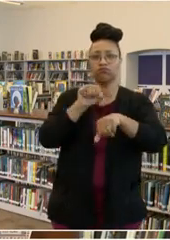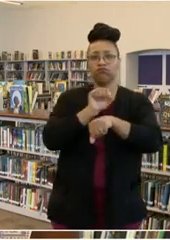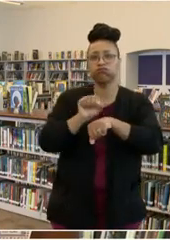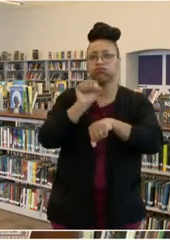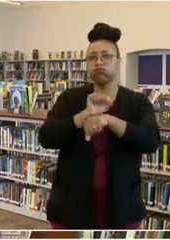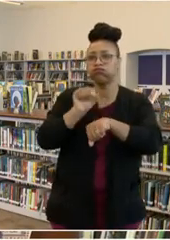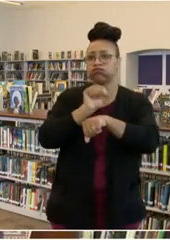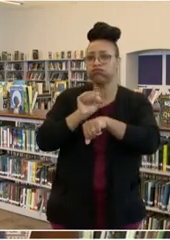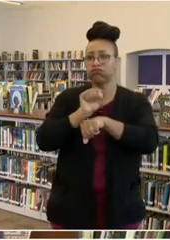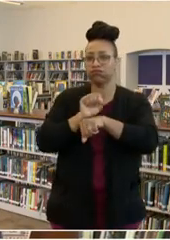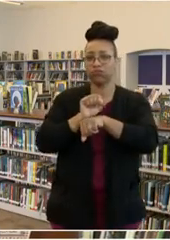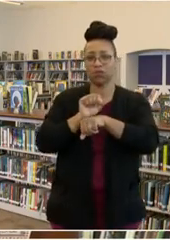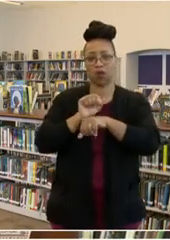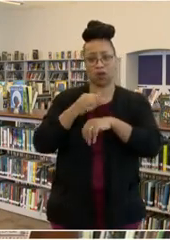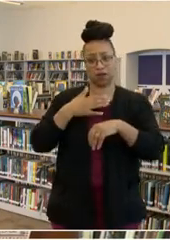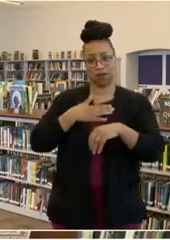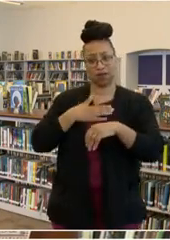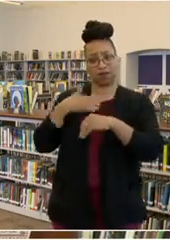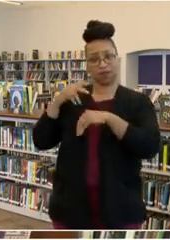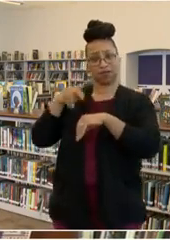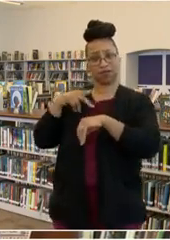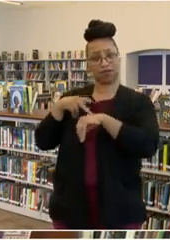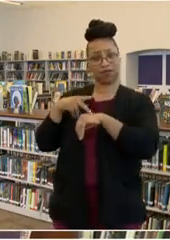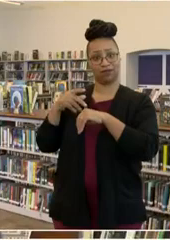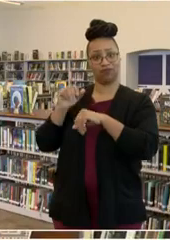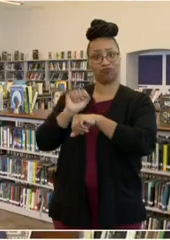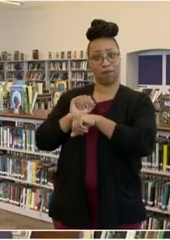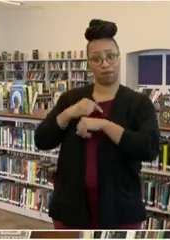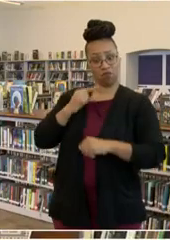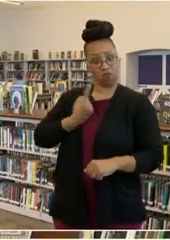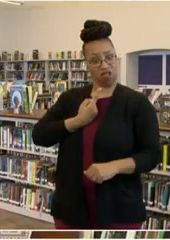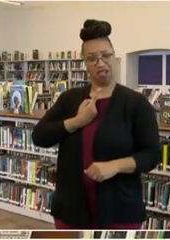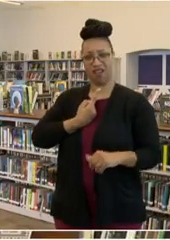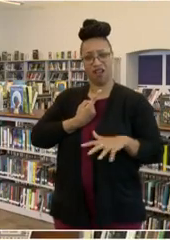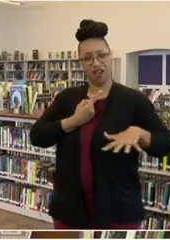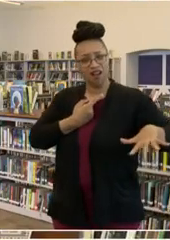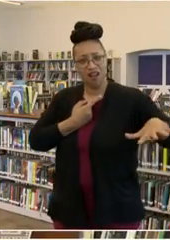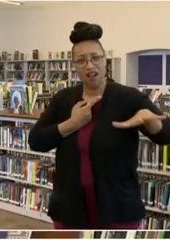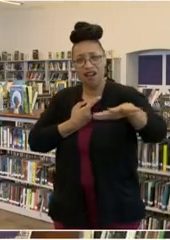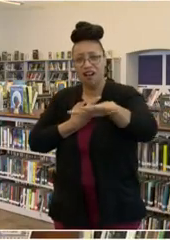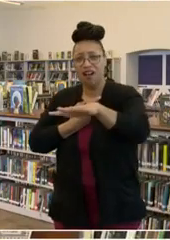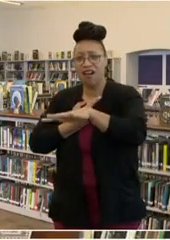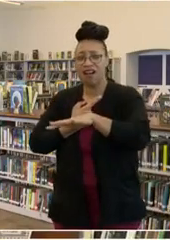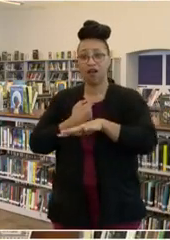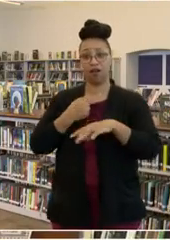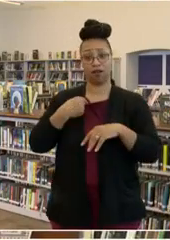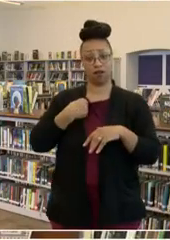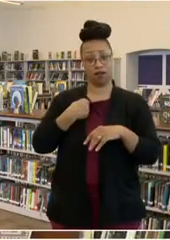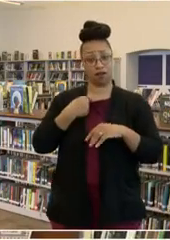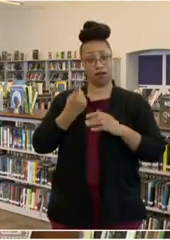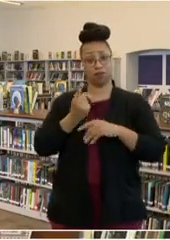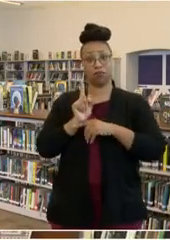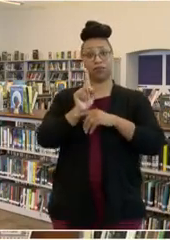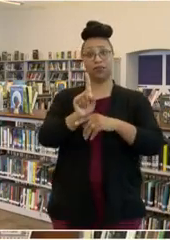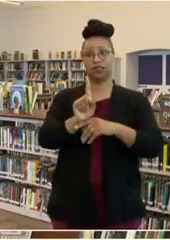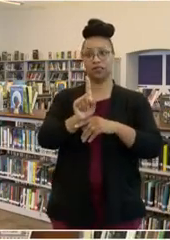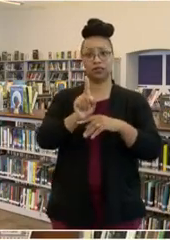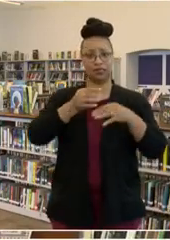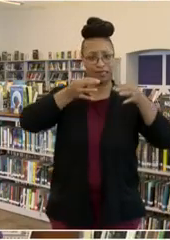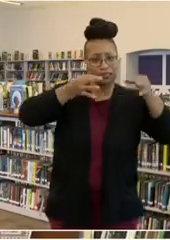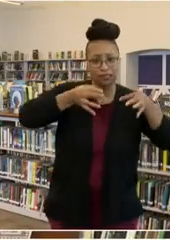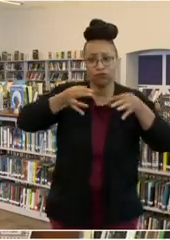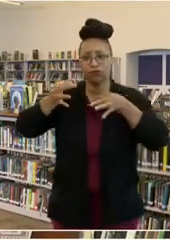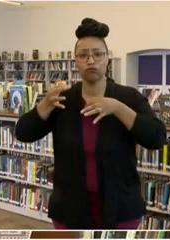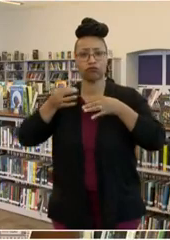right? The principal, for the most part, is more of a symbolic figure in the building that makes a lot of decisions. The vast majority